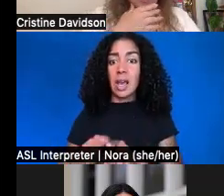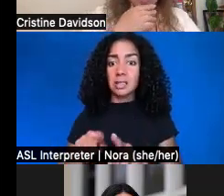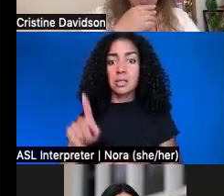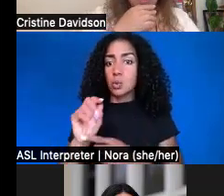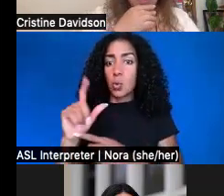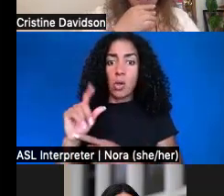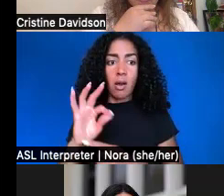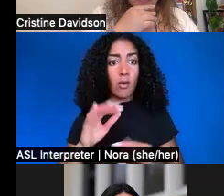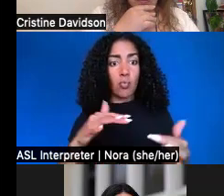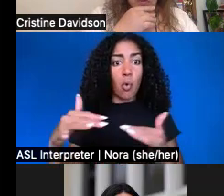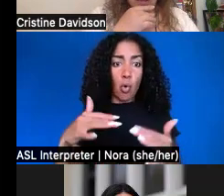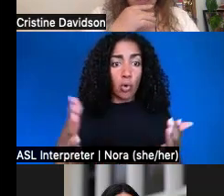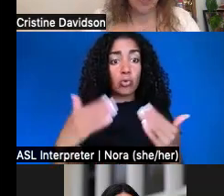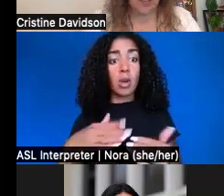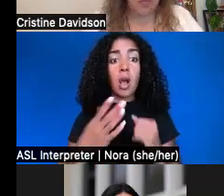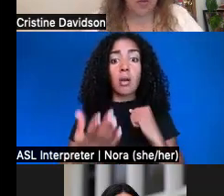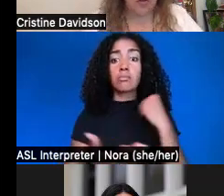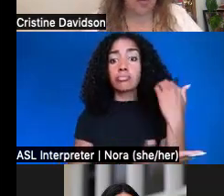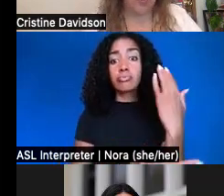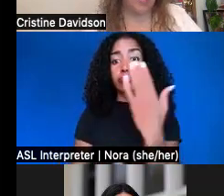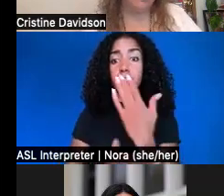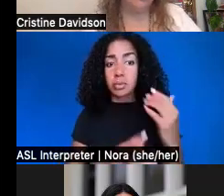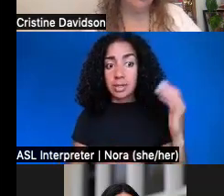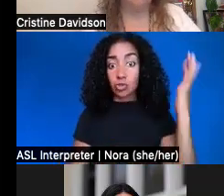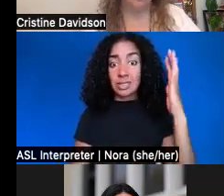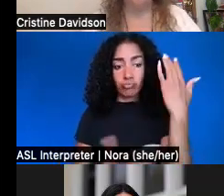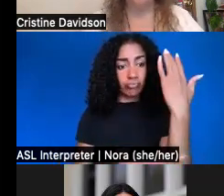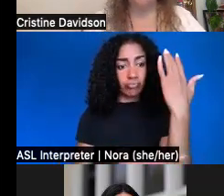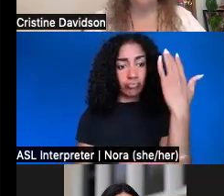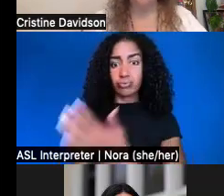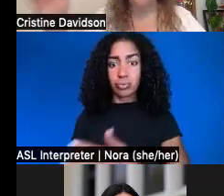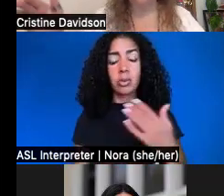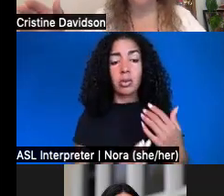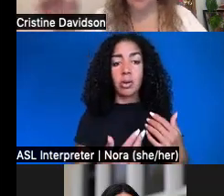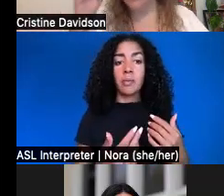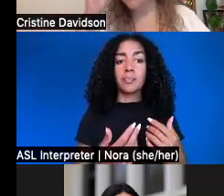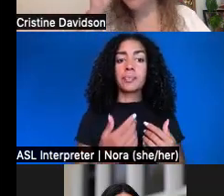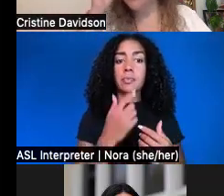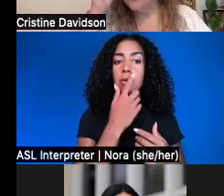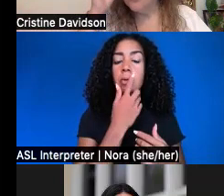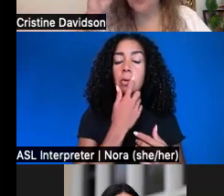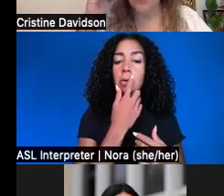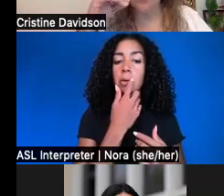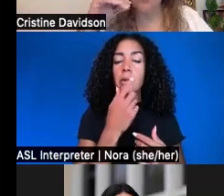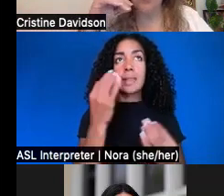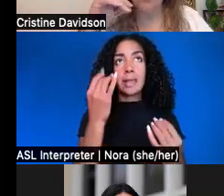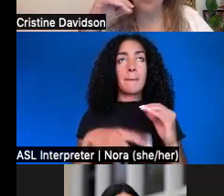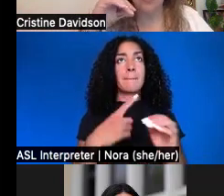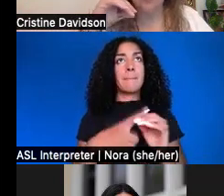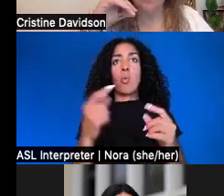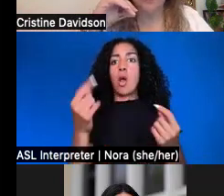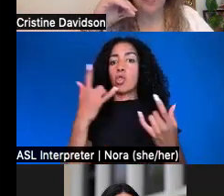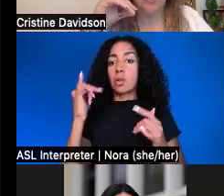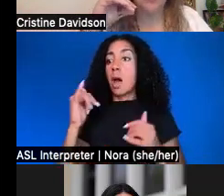down our trees. If you think about the reality of coming in to clear the land. So when you